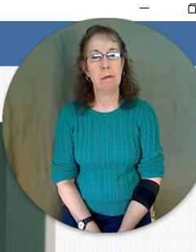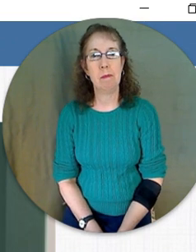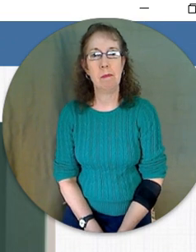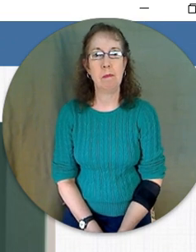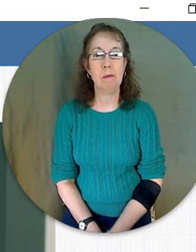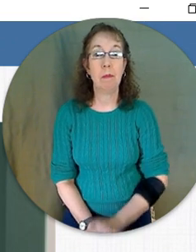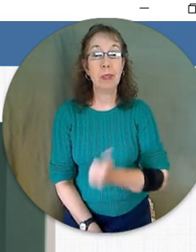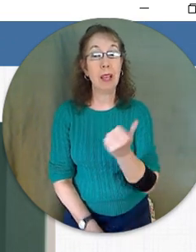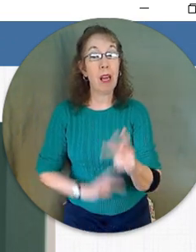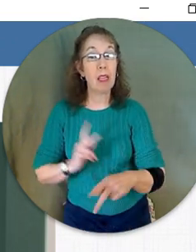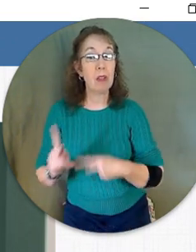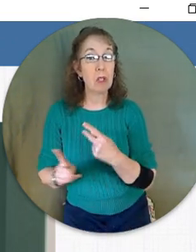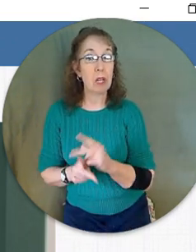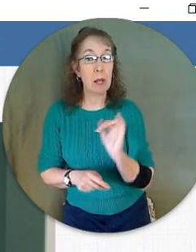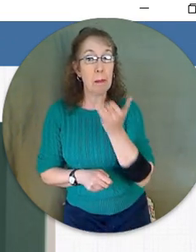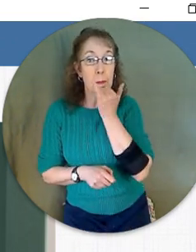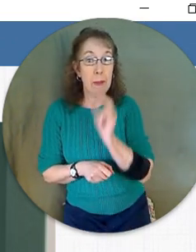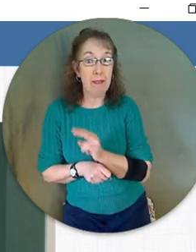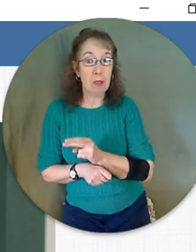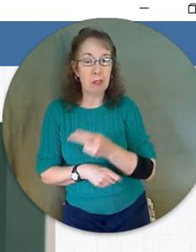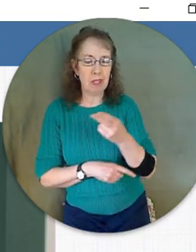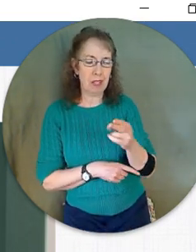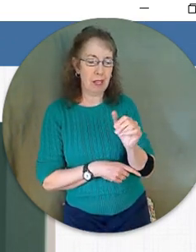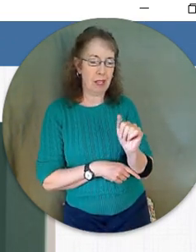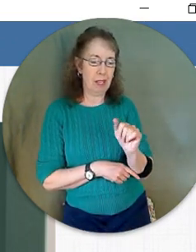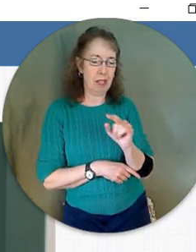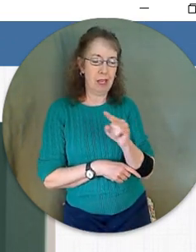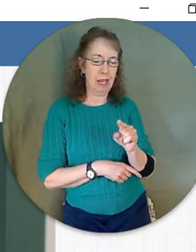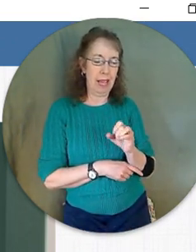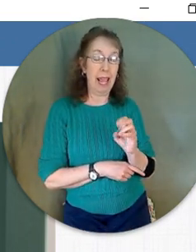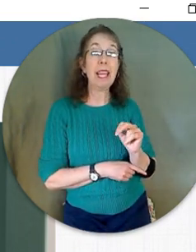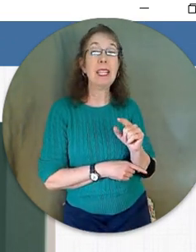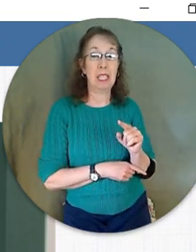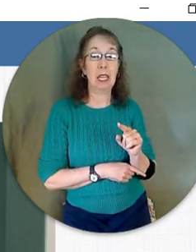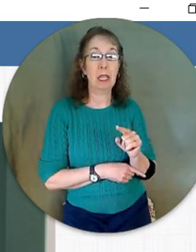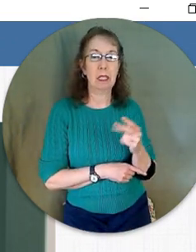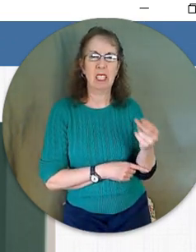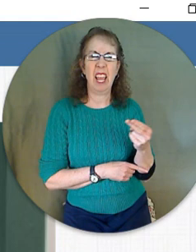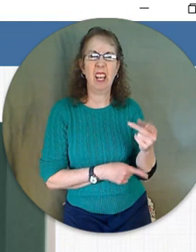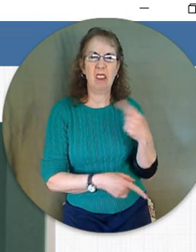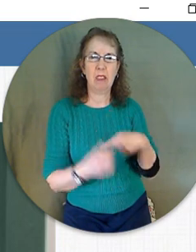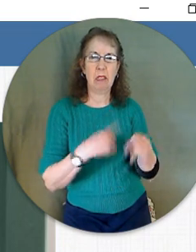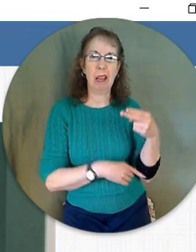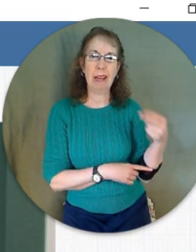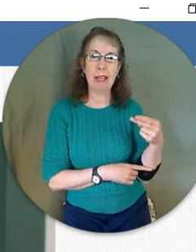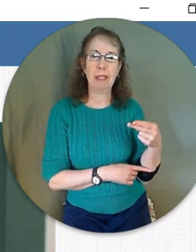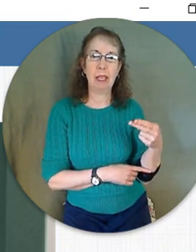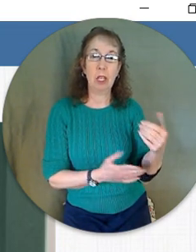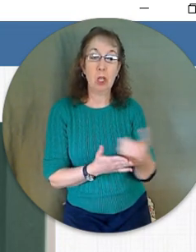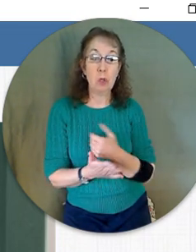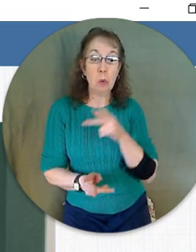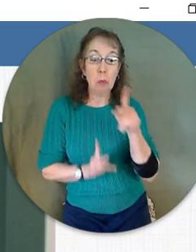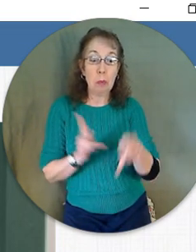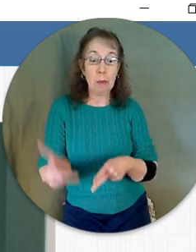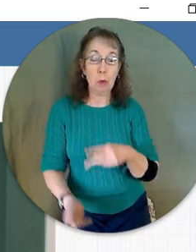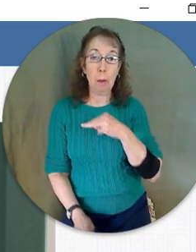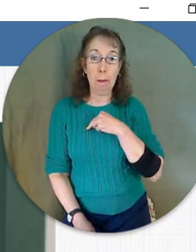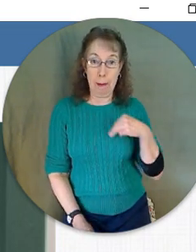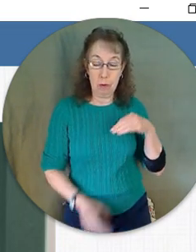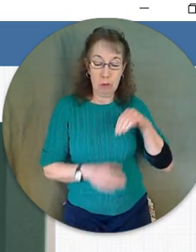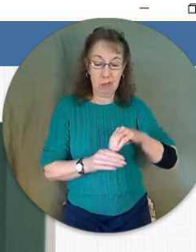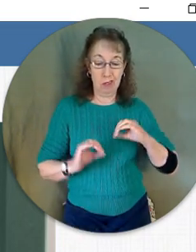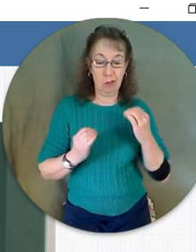The other type of abuse is hazing. And this is when newcomers to an organization or a group